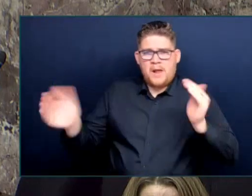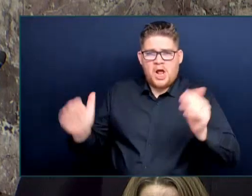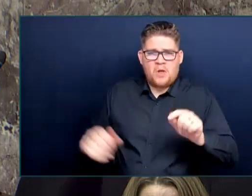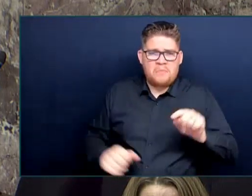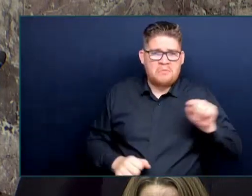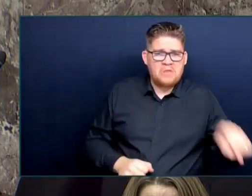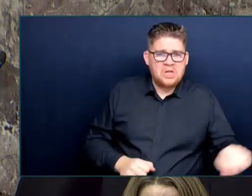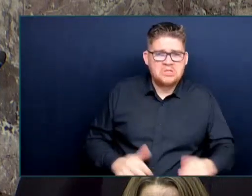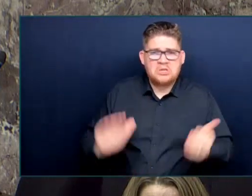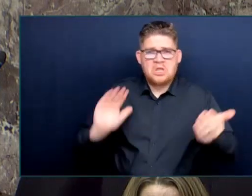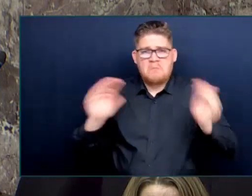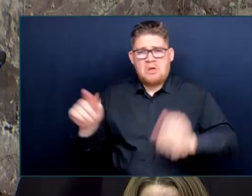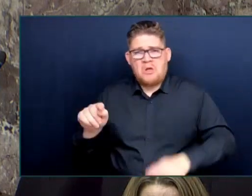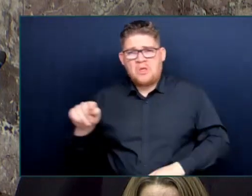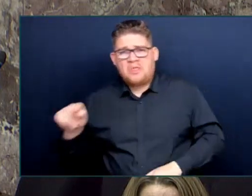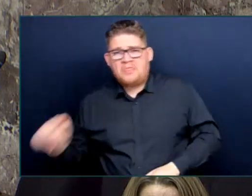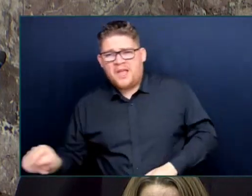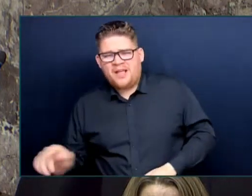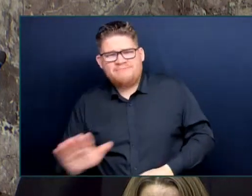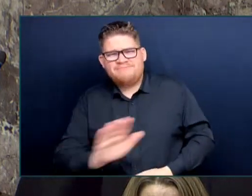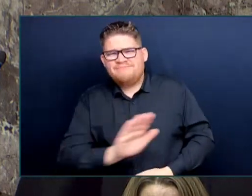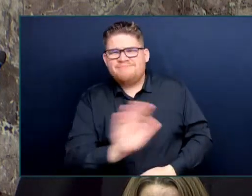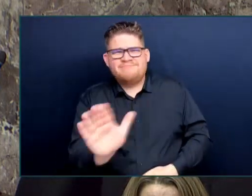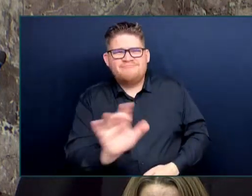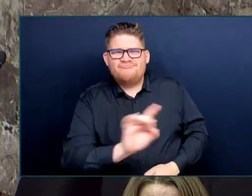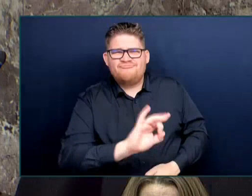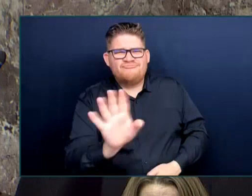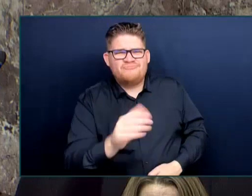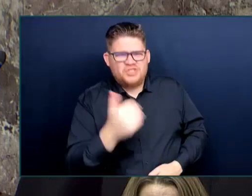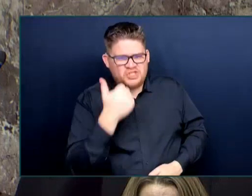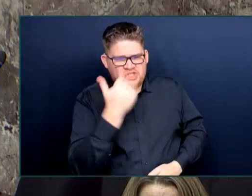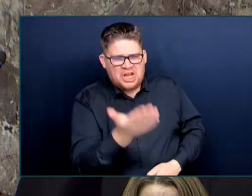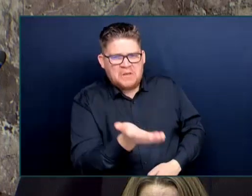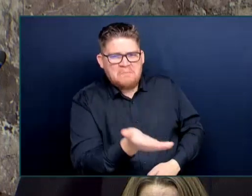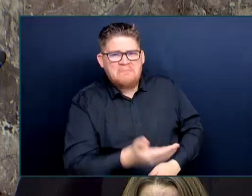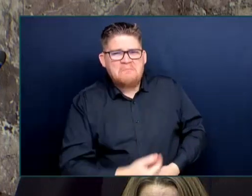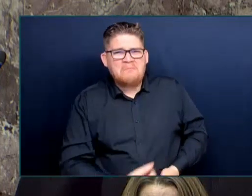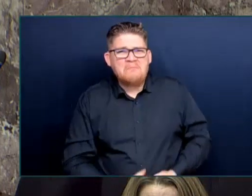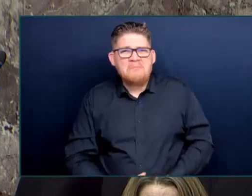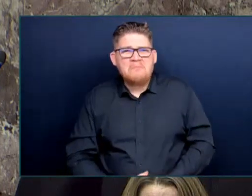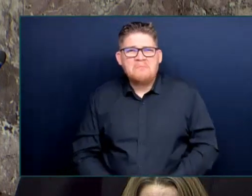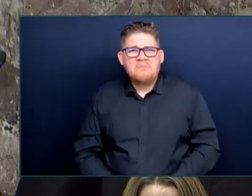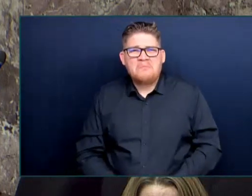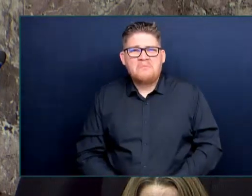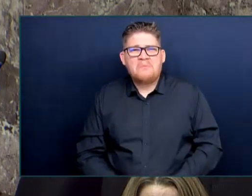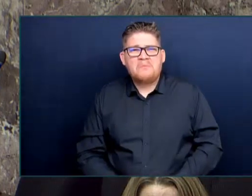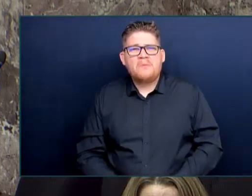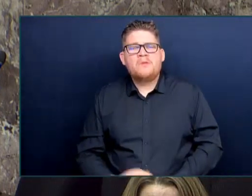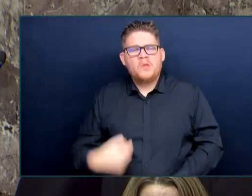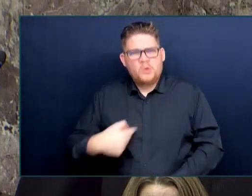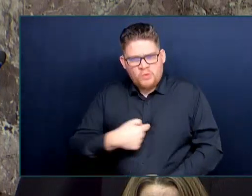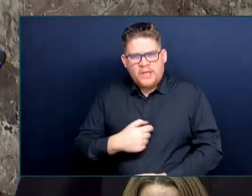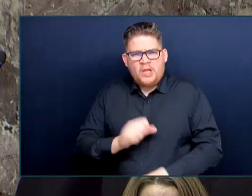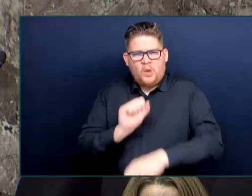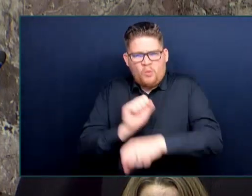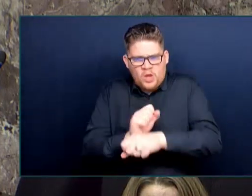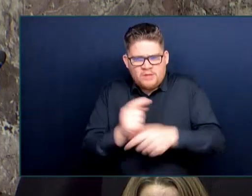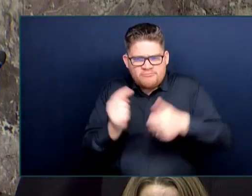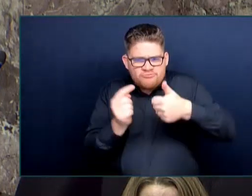disgraceful. We have taken steps, Honourable Speaker, repeated steps. You know, Honourable